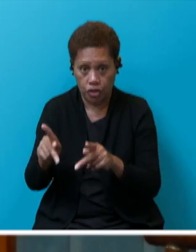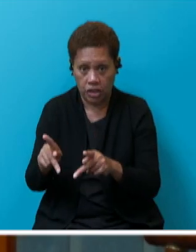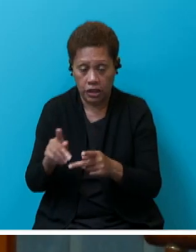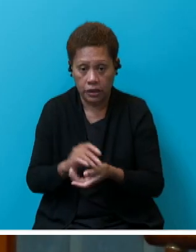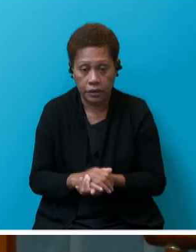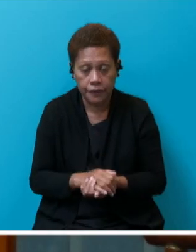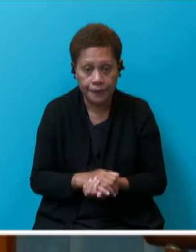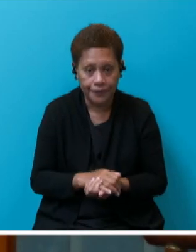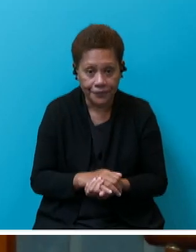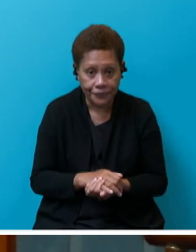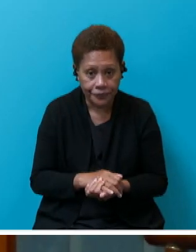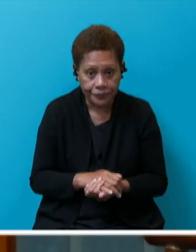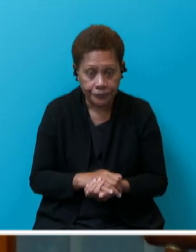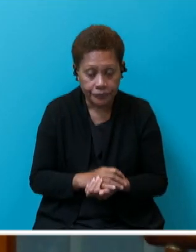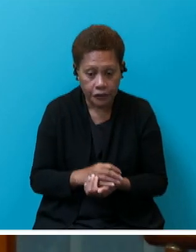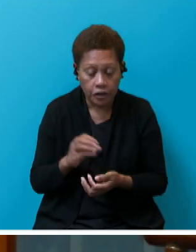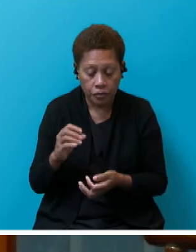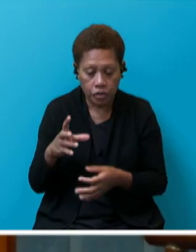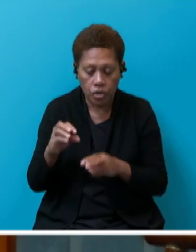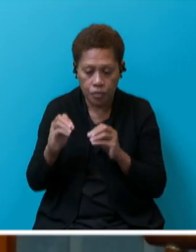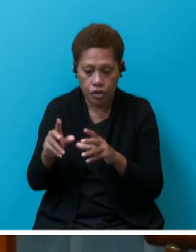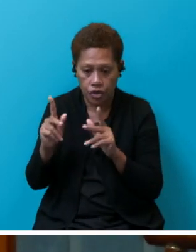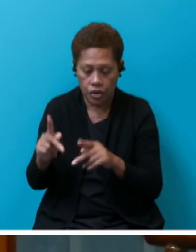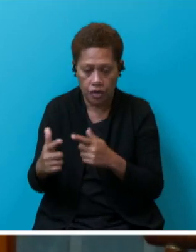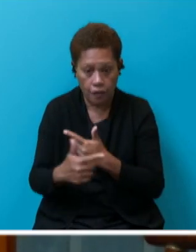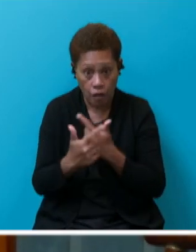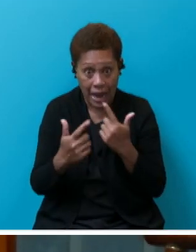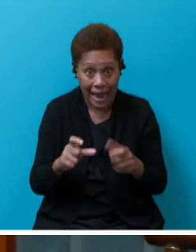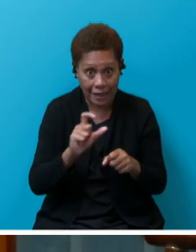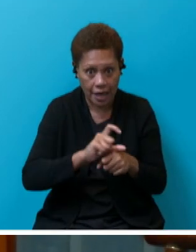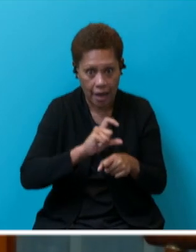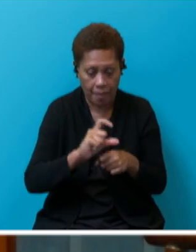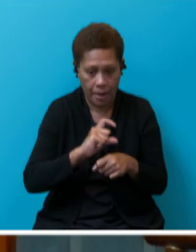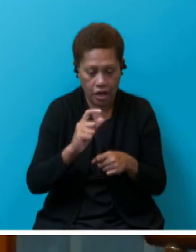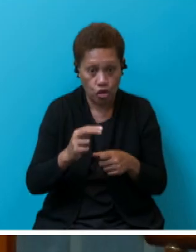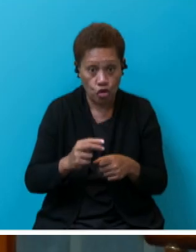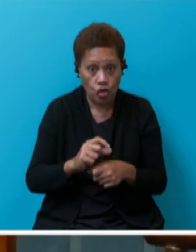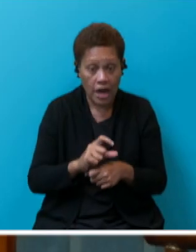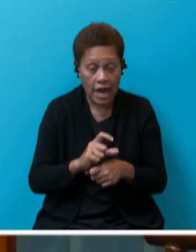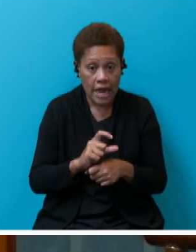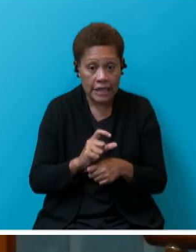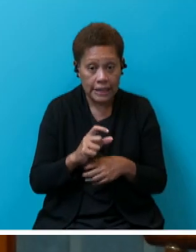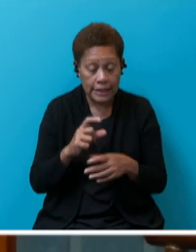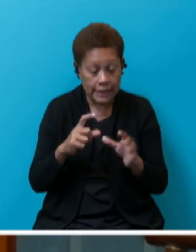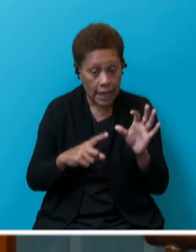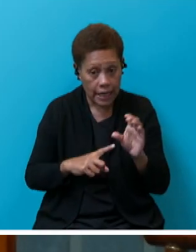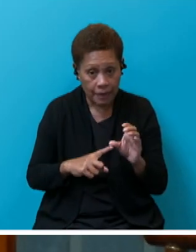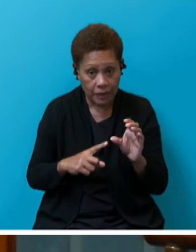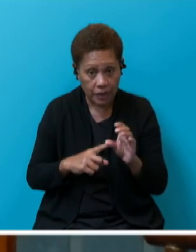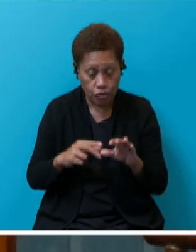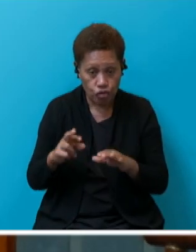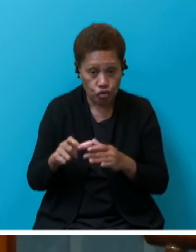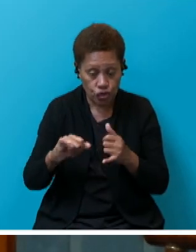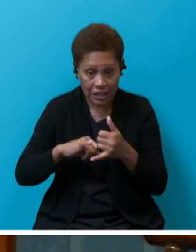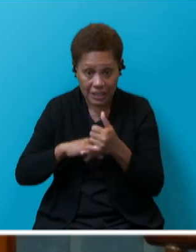a privilege for larger companies raising capital through the South Pacific Stock